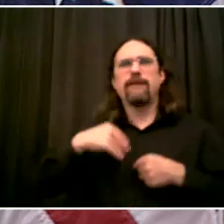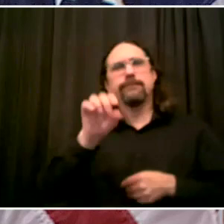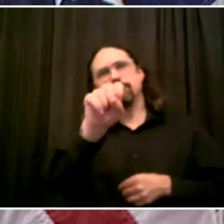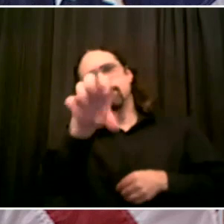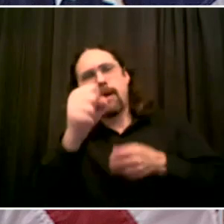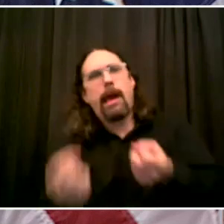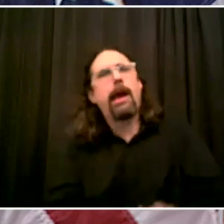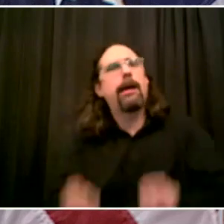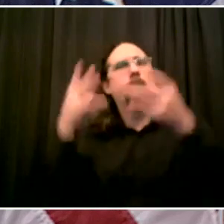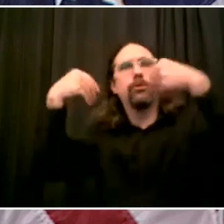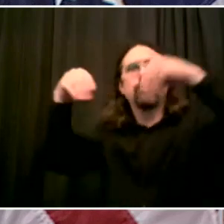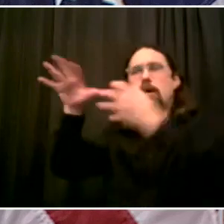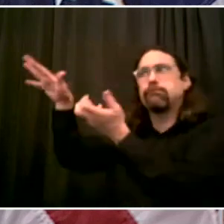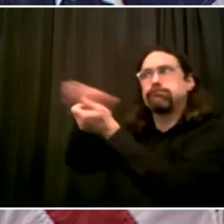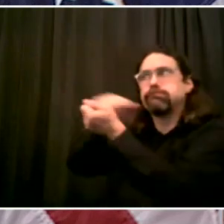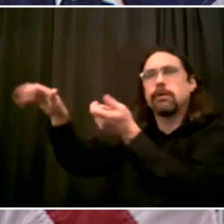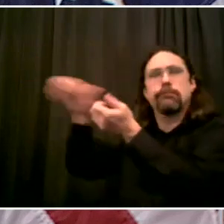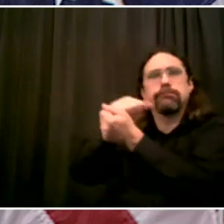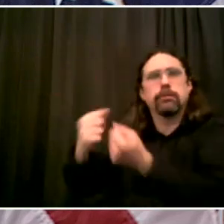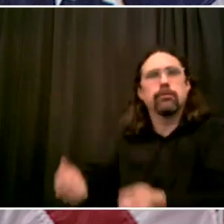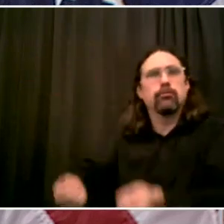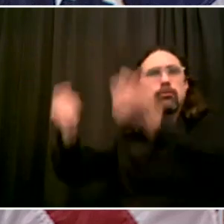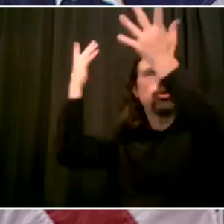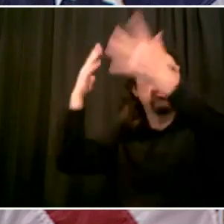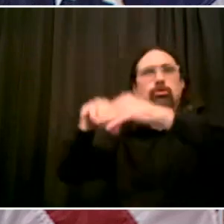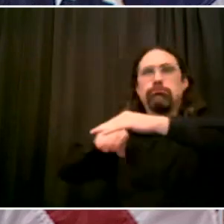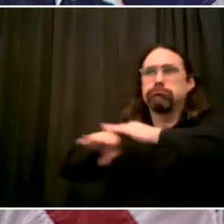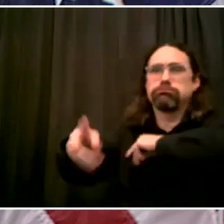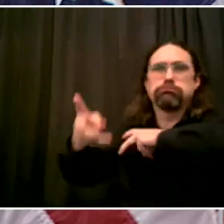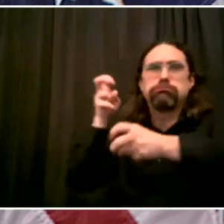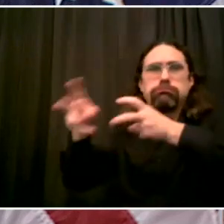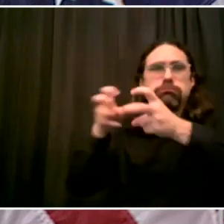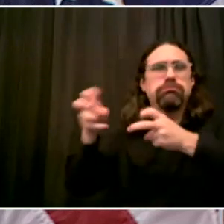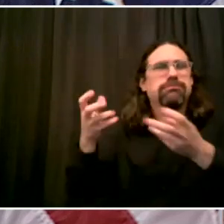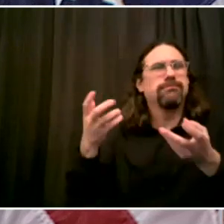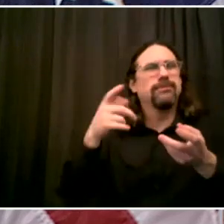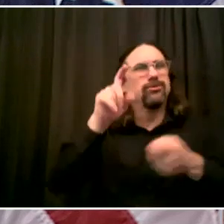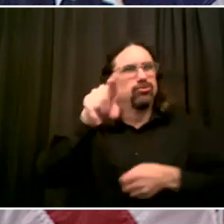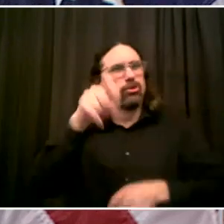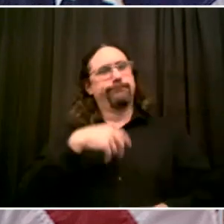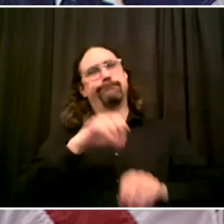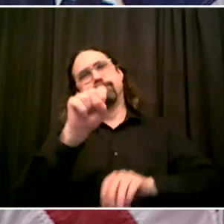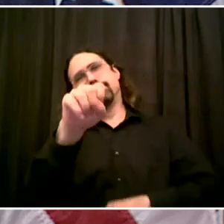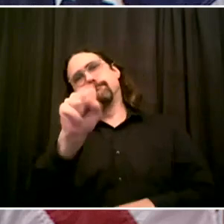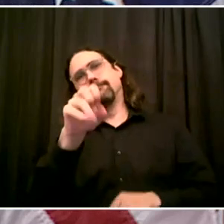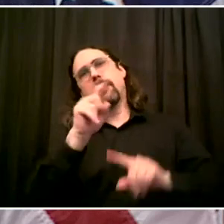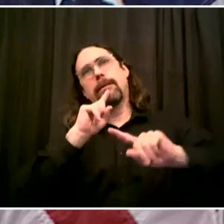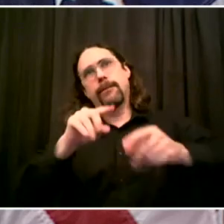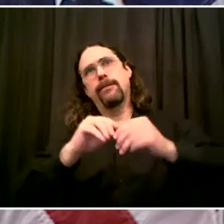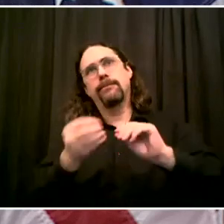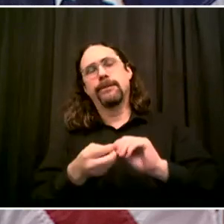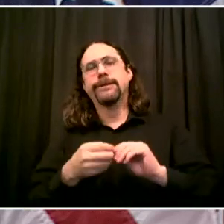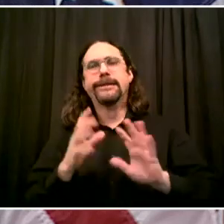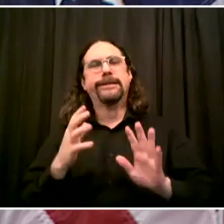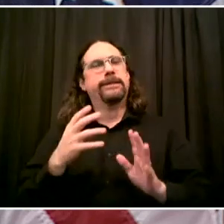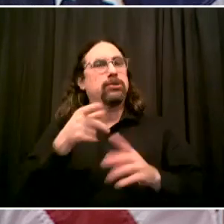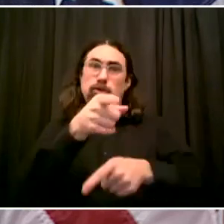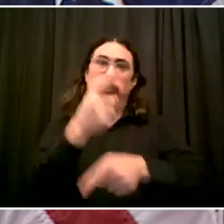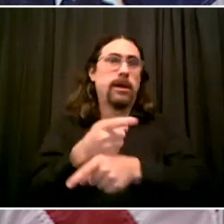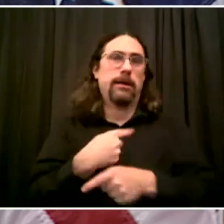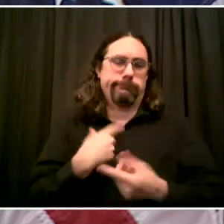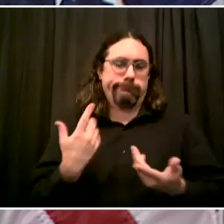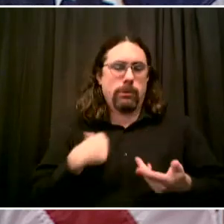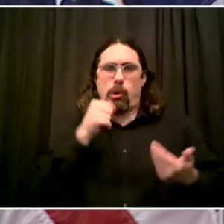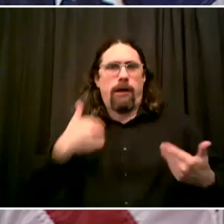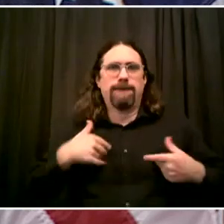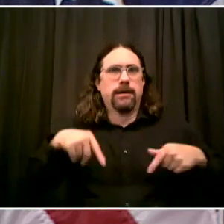quickly as we have those statistics. It's been a very painful week, but my job is to turn the page here the right way, the peaceful way, and move